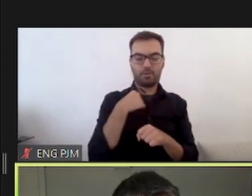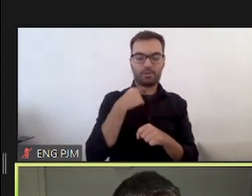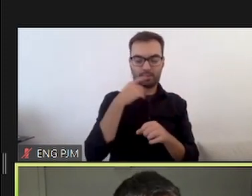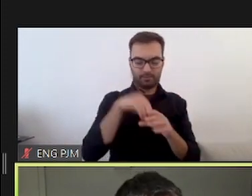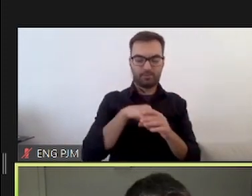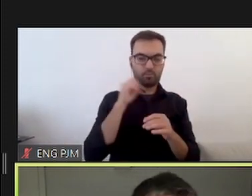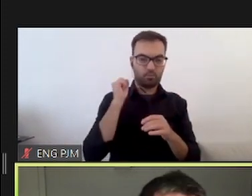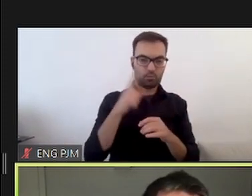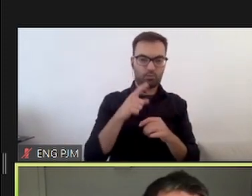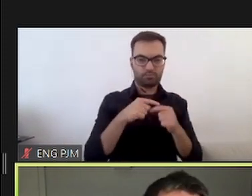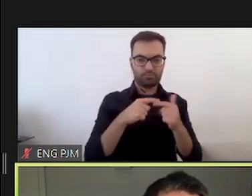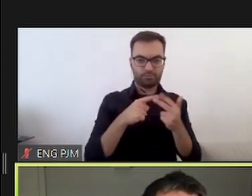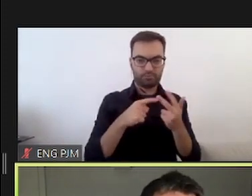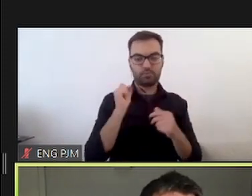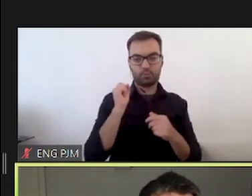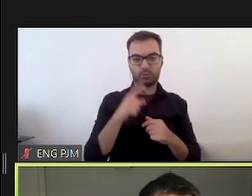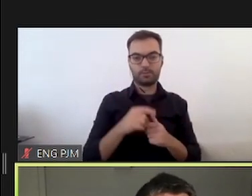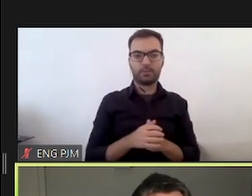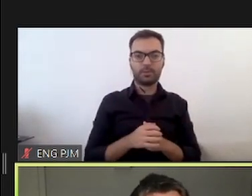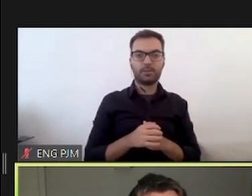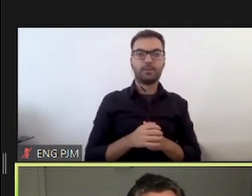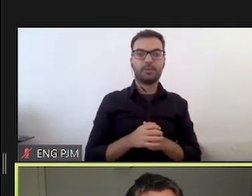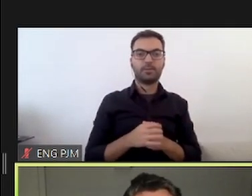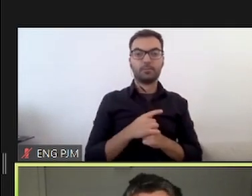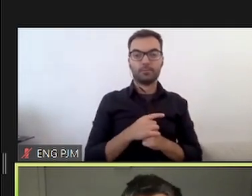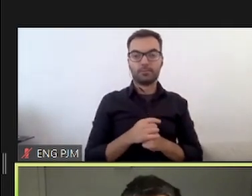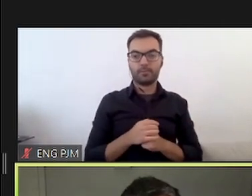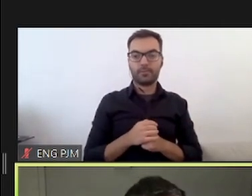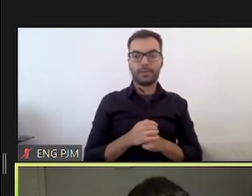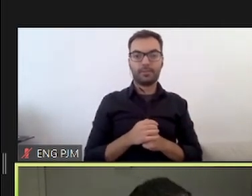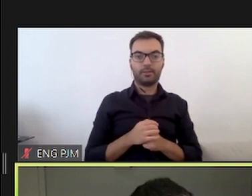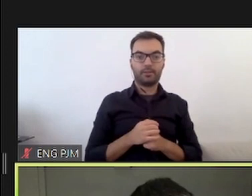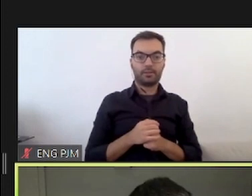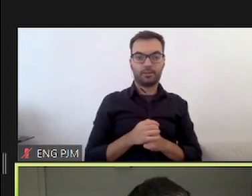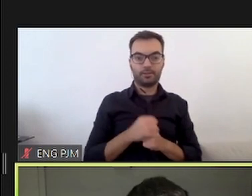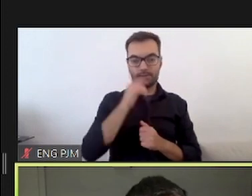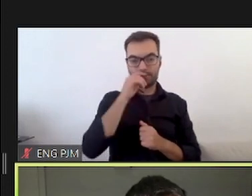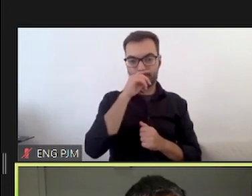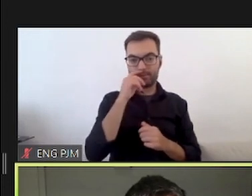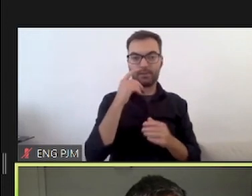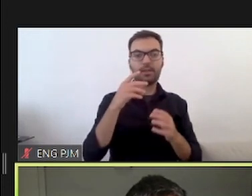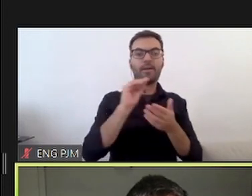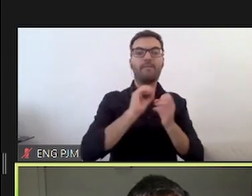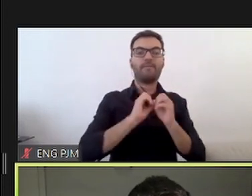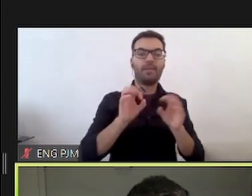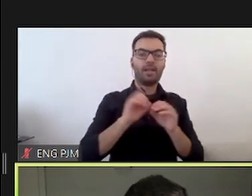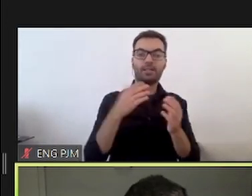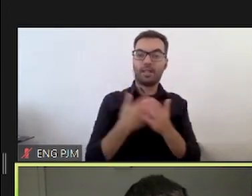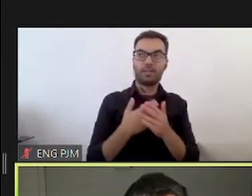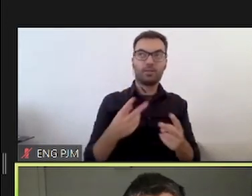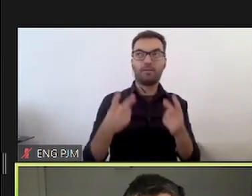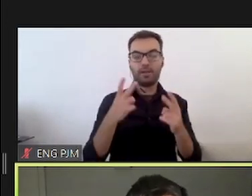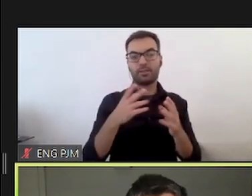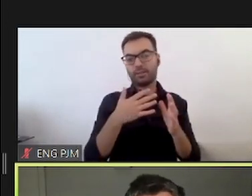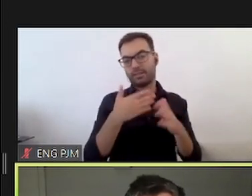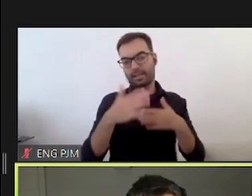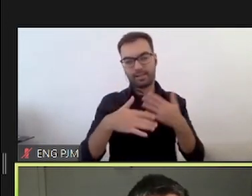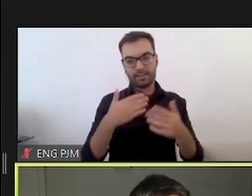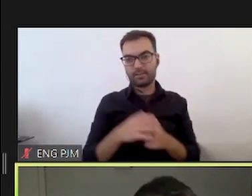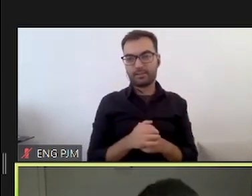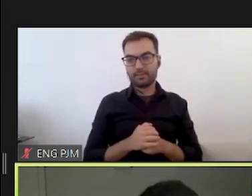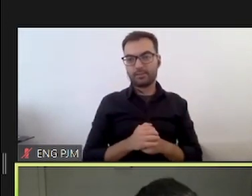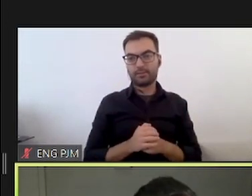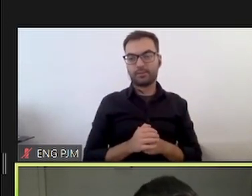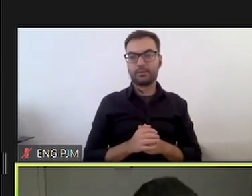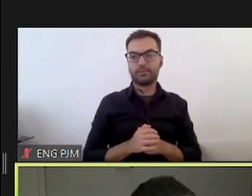language. And here also you're having why this is so super important, and so on and so on. And also you're having